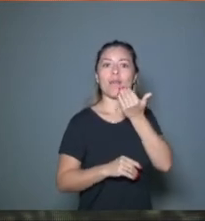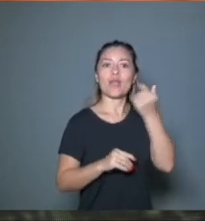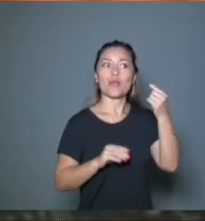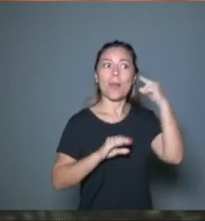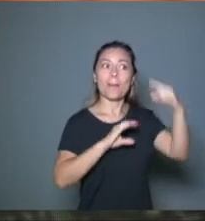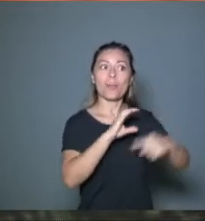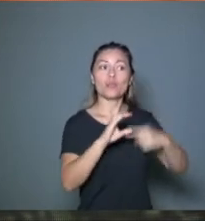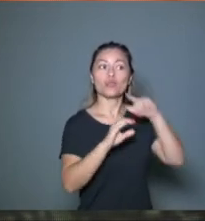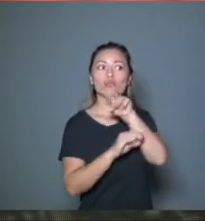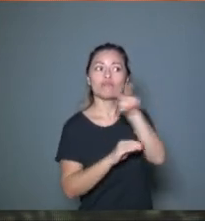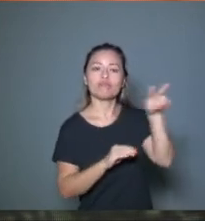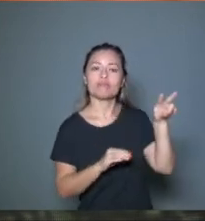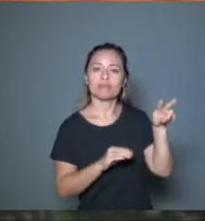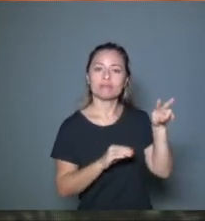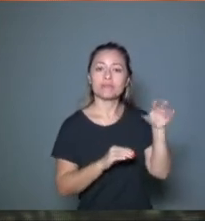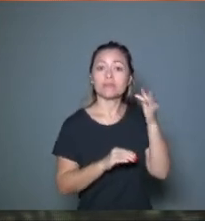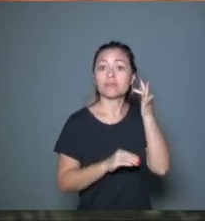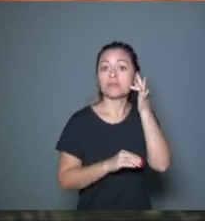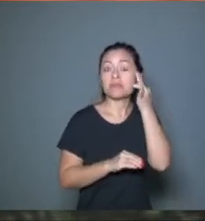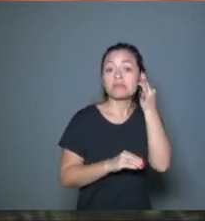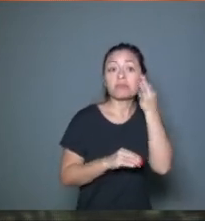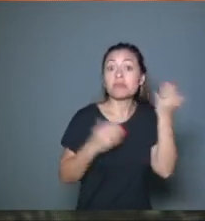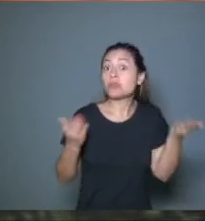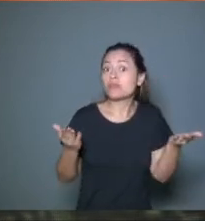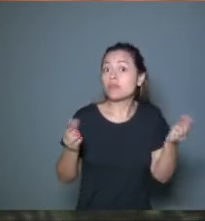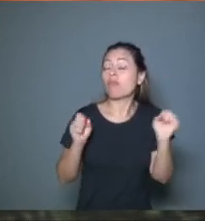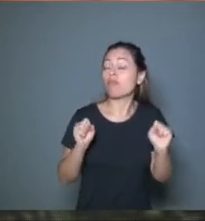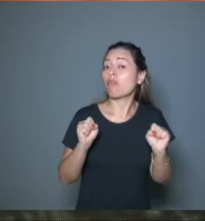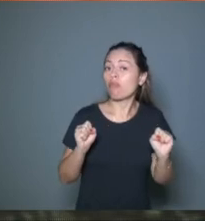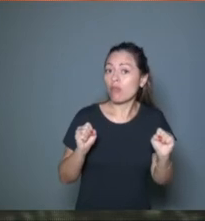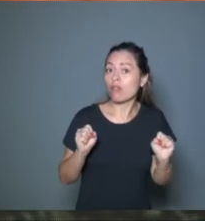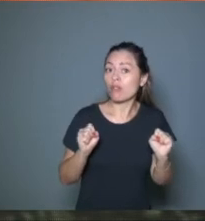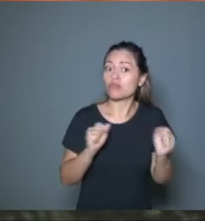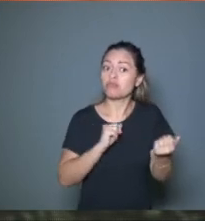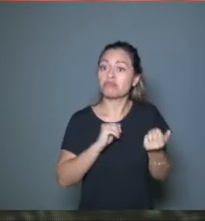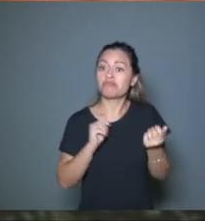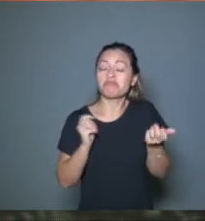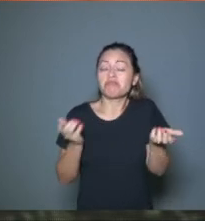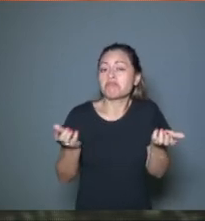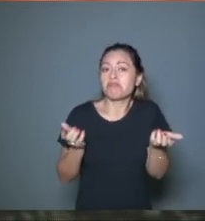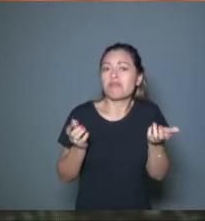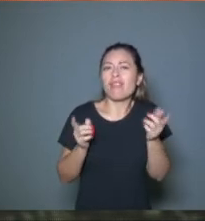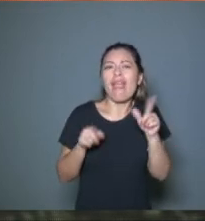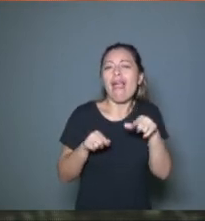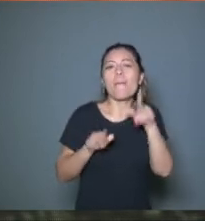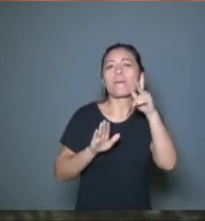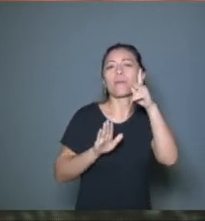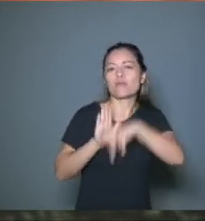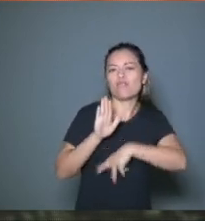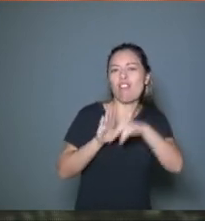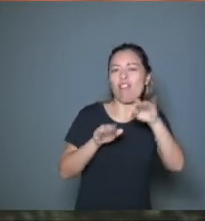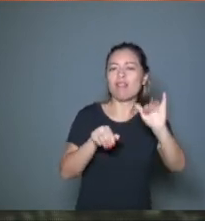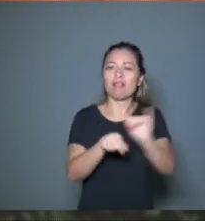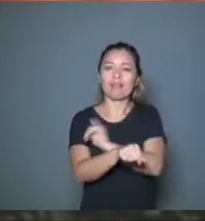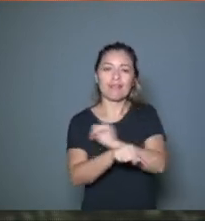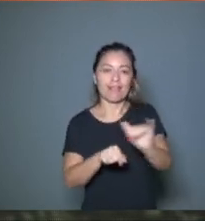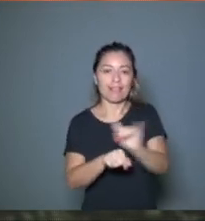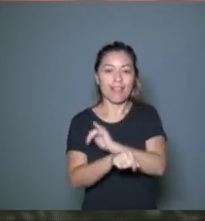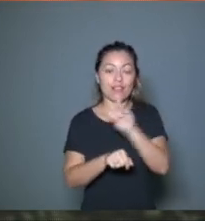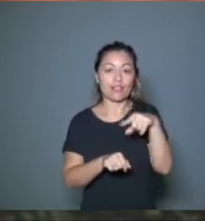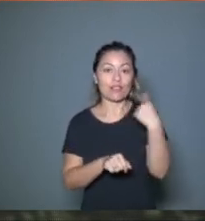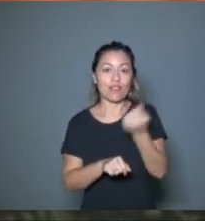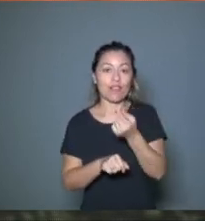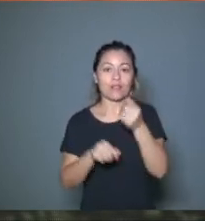food industry globally. So the discussion of fruits could be an opportunity, but these